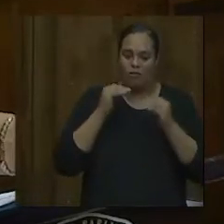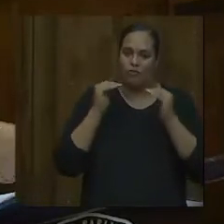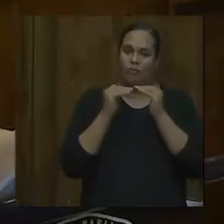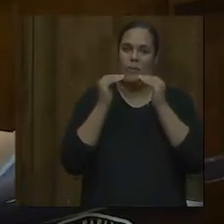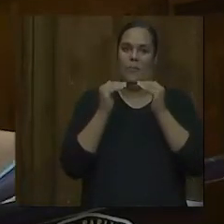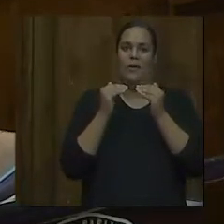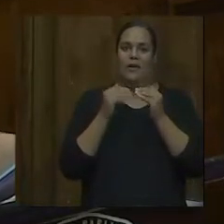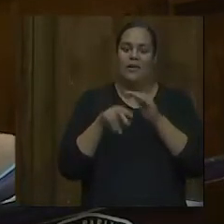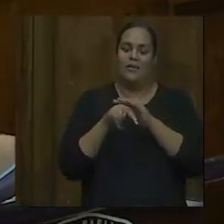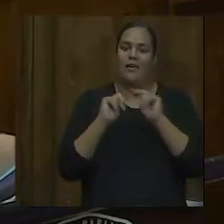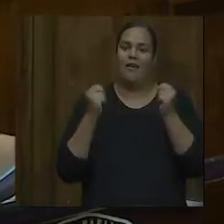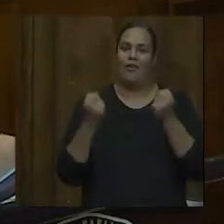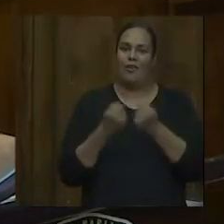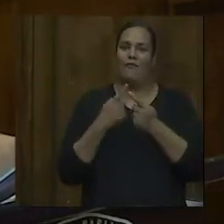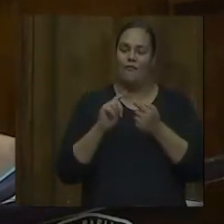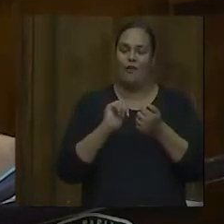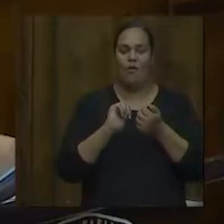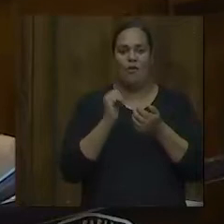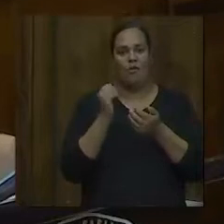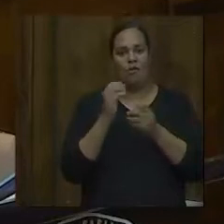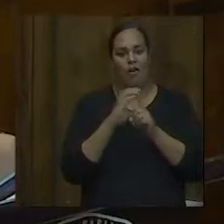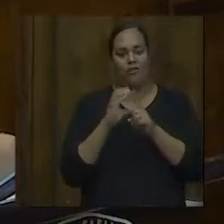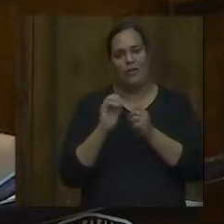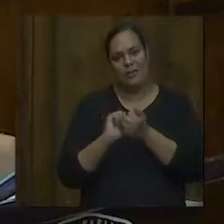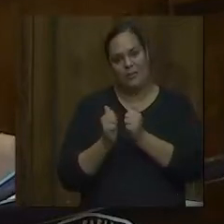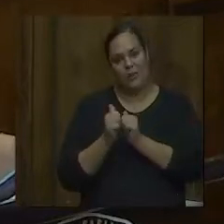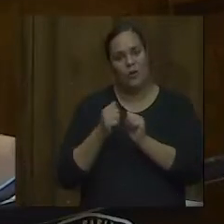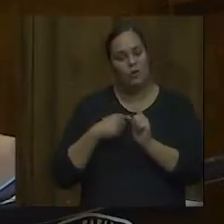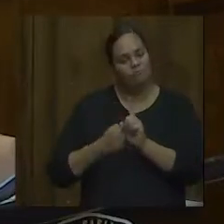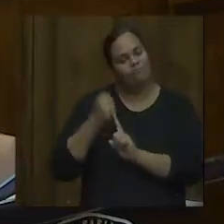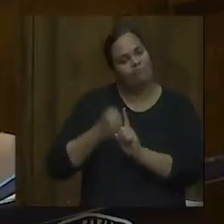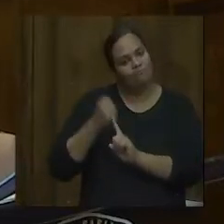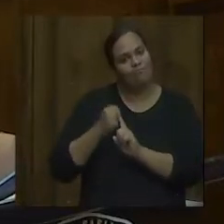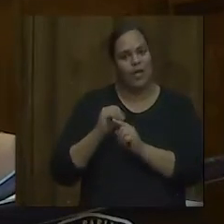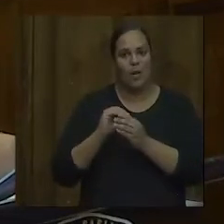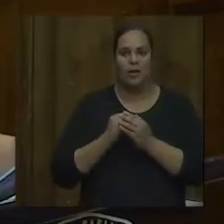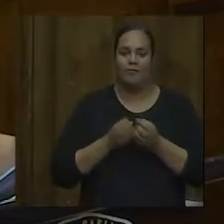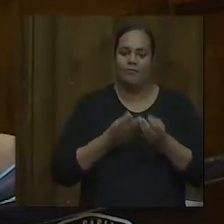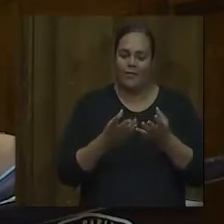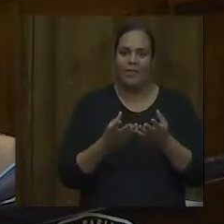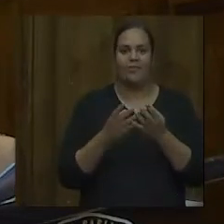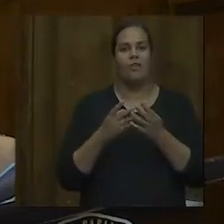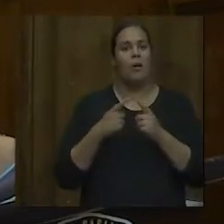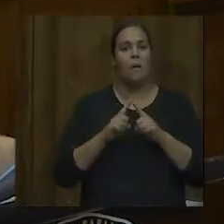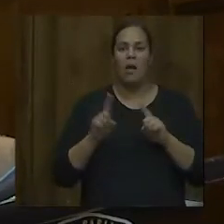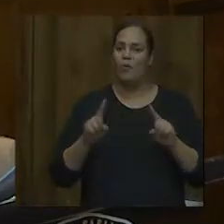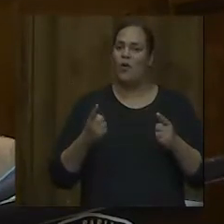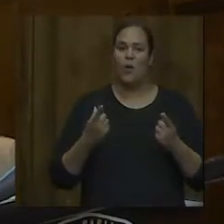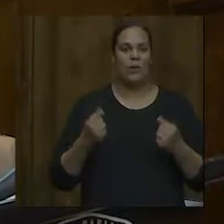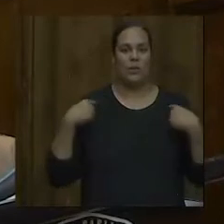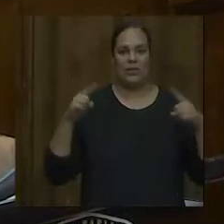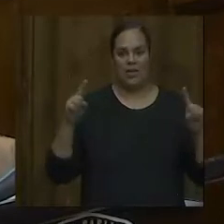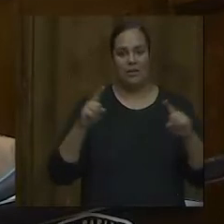through cultural affairs and sport. We strive to promote, advocate for and preserve cultural affairs, and we cannot do so